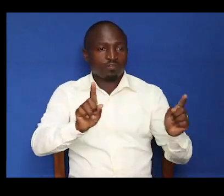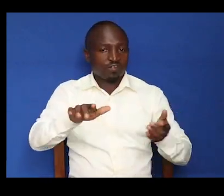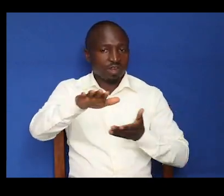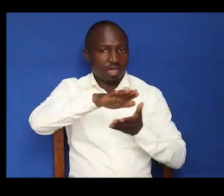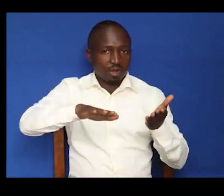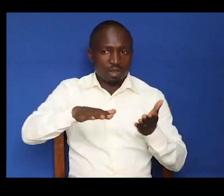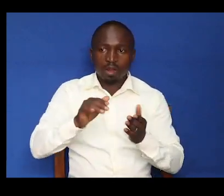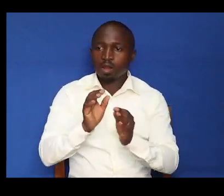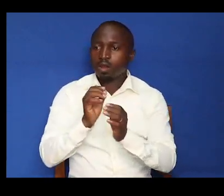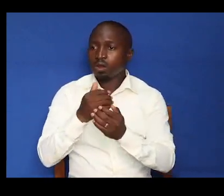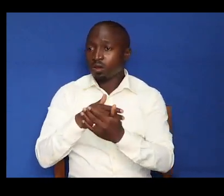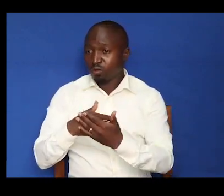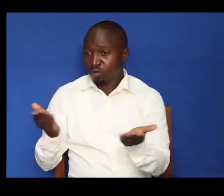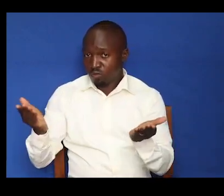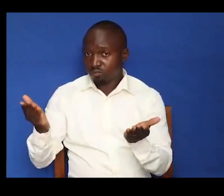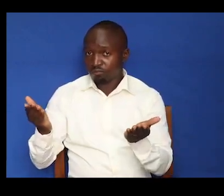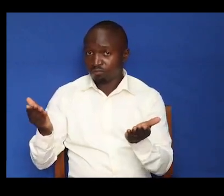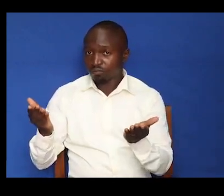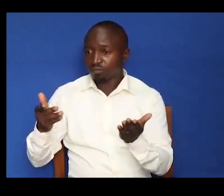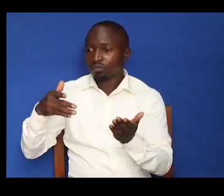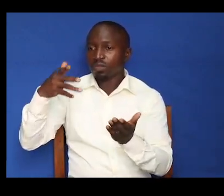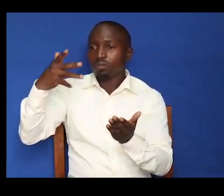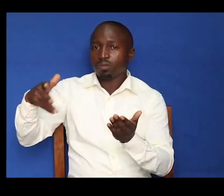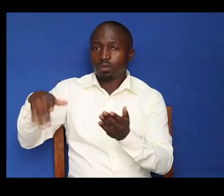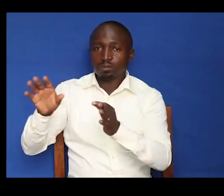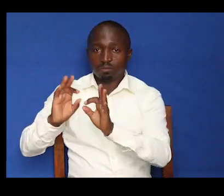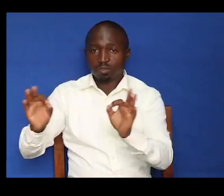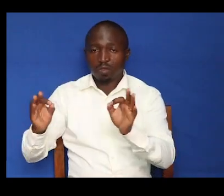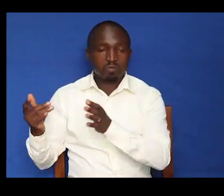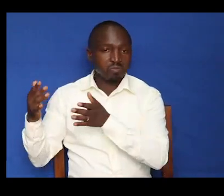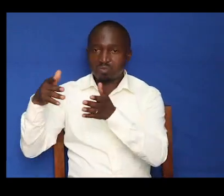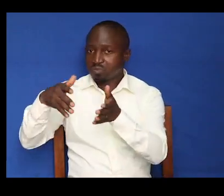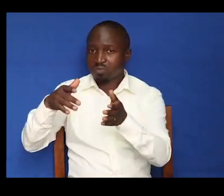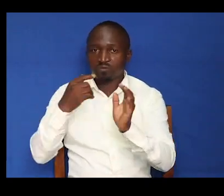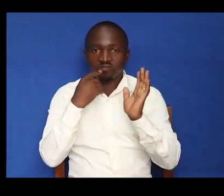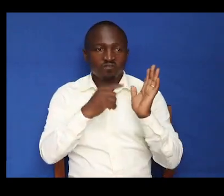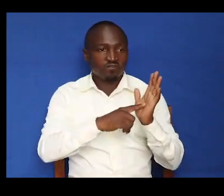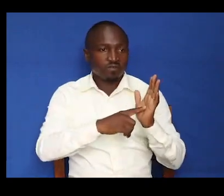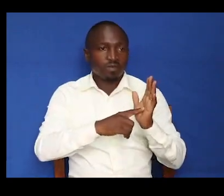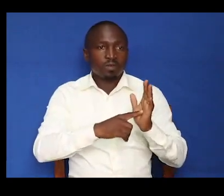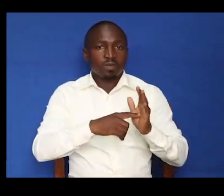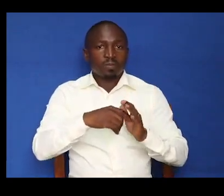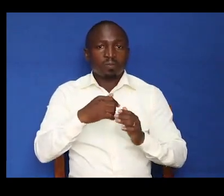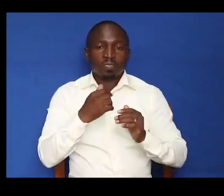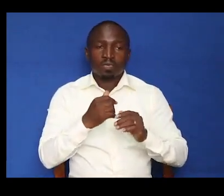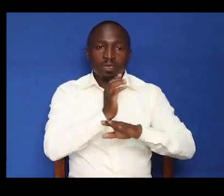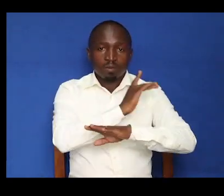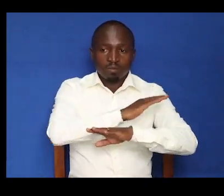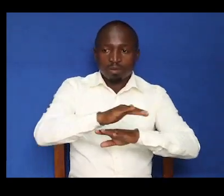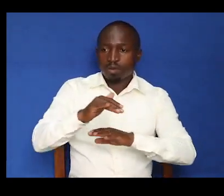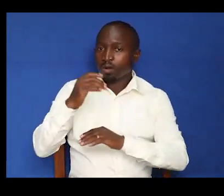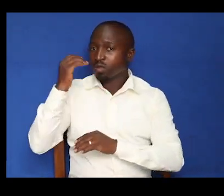where less fresh water discharged. Here I have given example of Red Sea and the Mediterranean